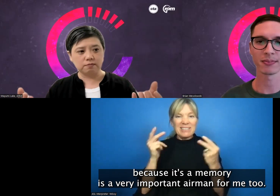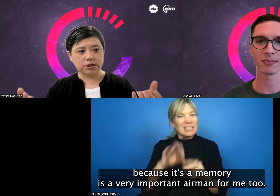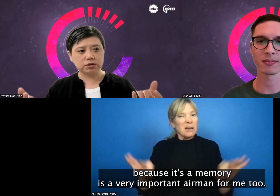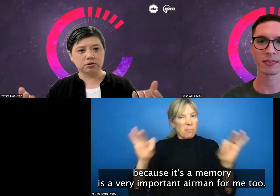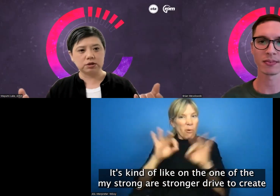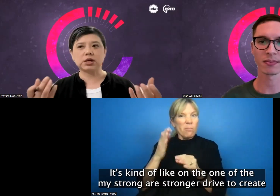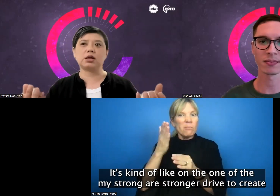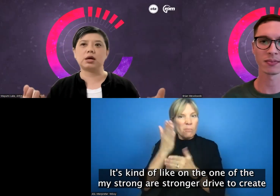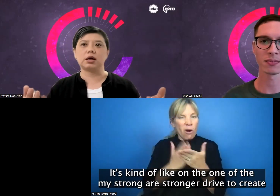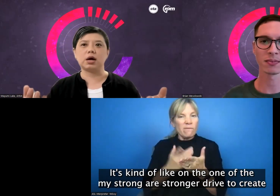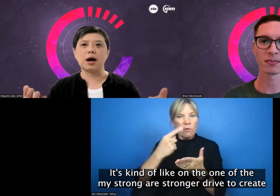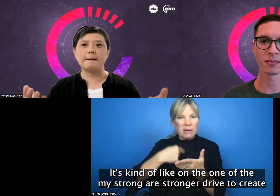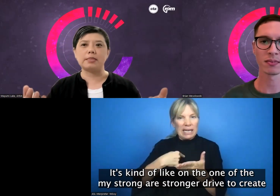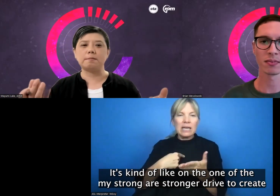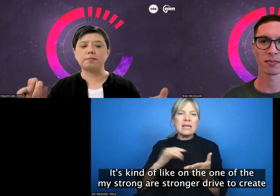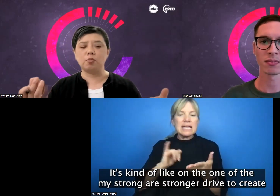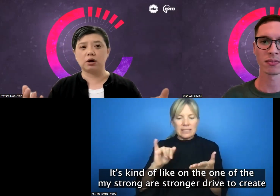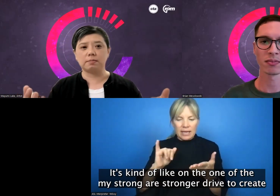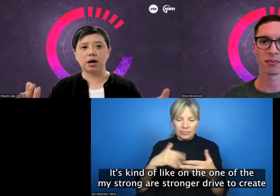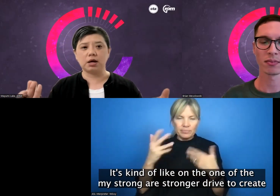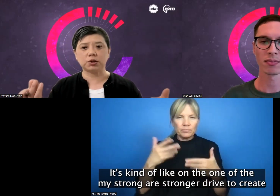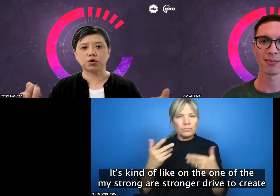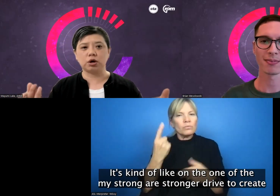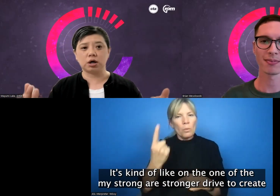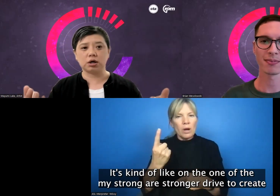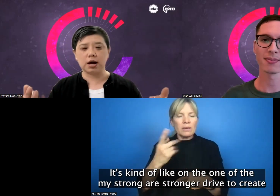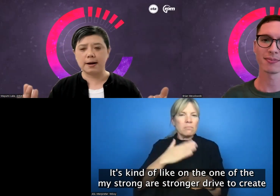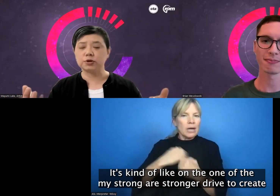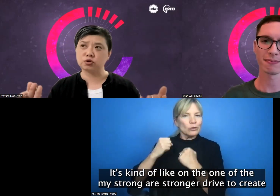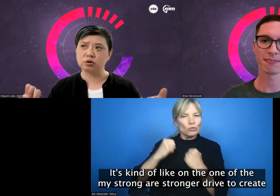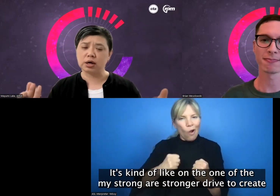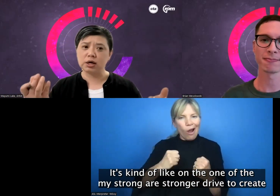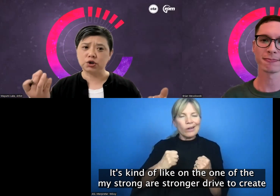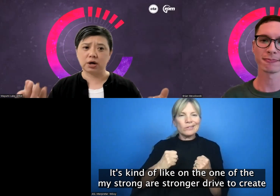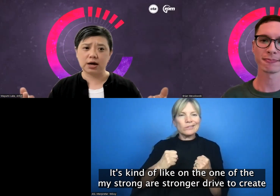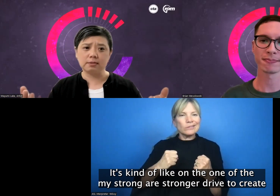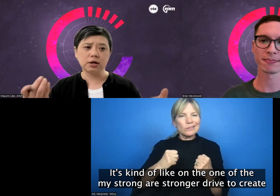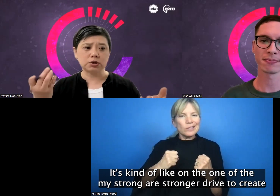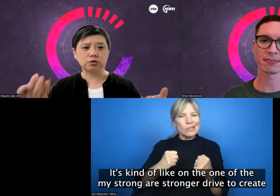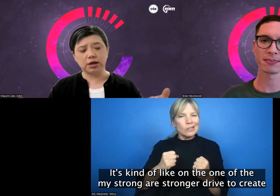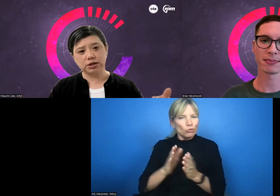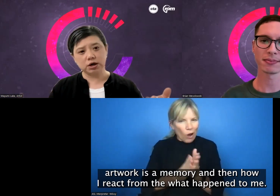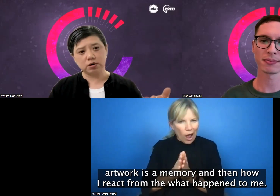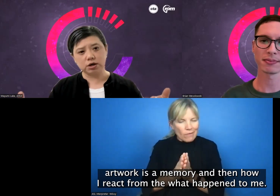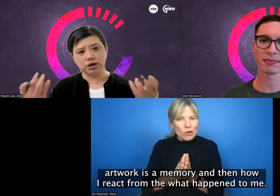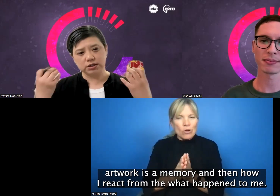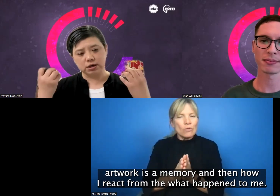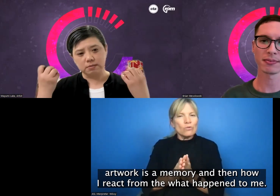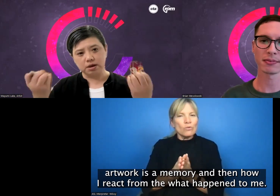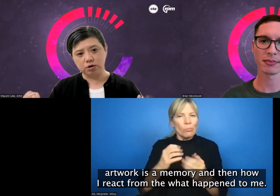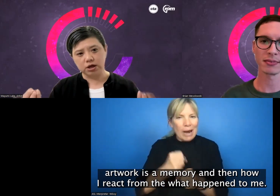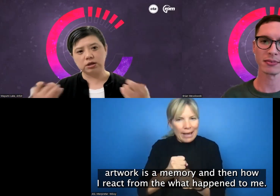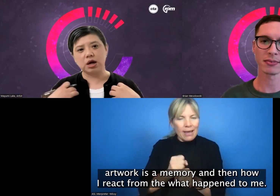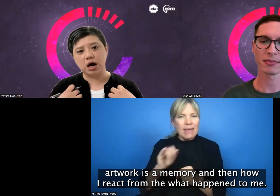element for me to. It's kind of like one of my stronger drive to create the artwork is